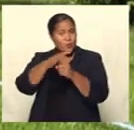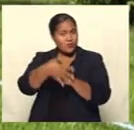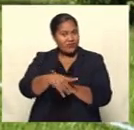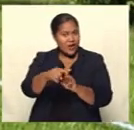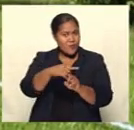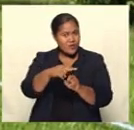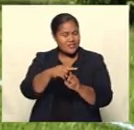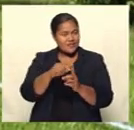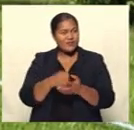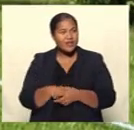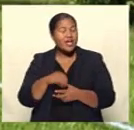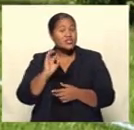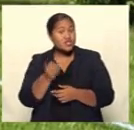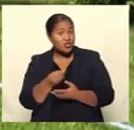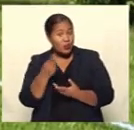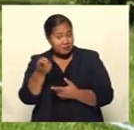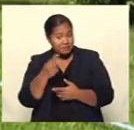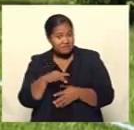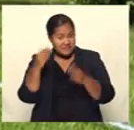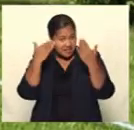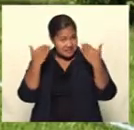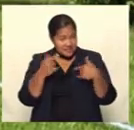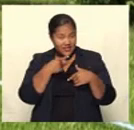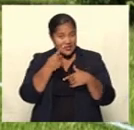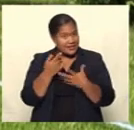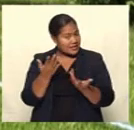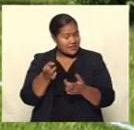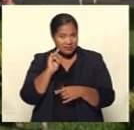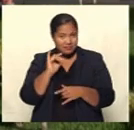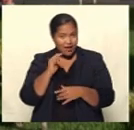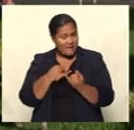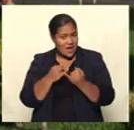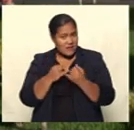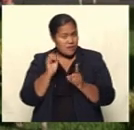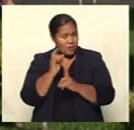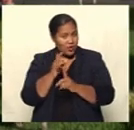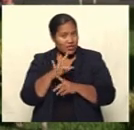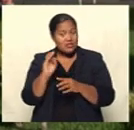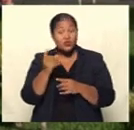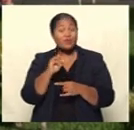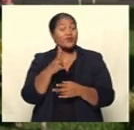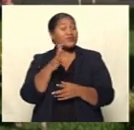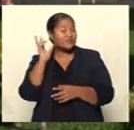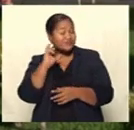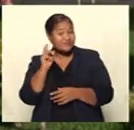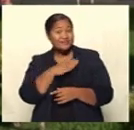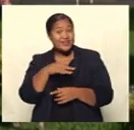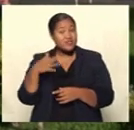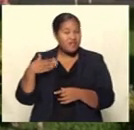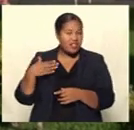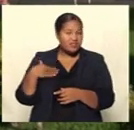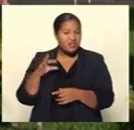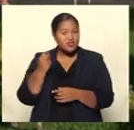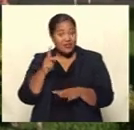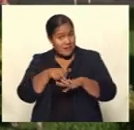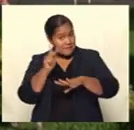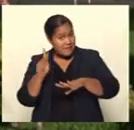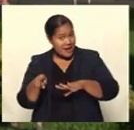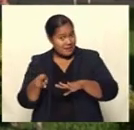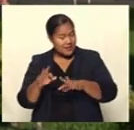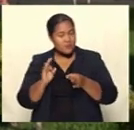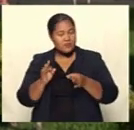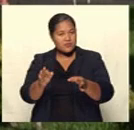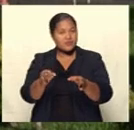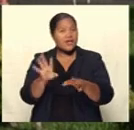case. Ratu Ipeli says as a precautionary measure and upon the directive of the Ministry of Health, the parliamentary precincts and offices will be